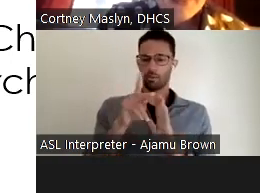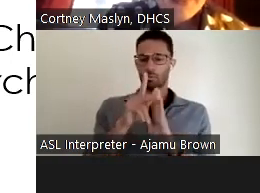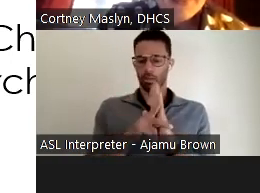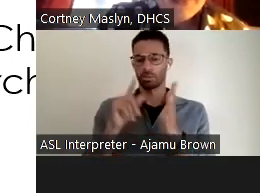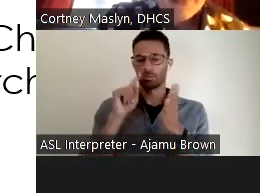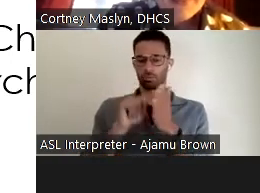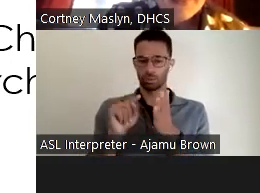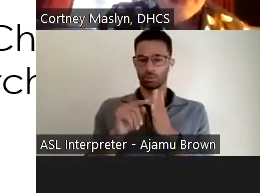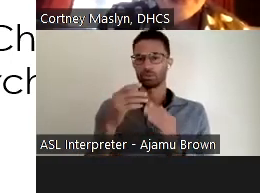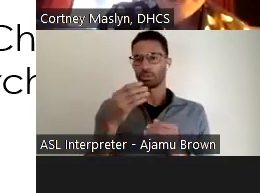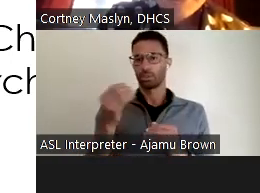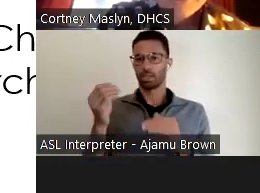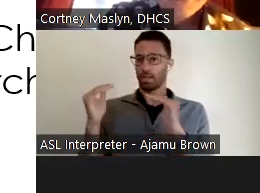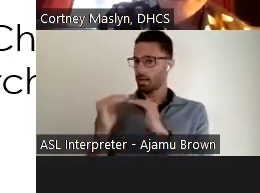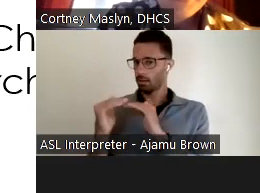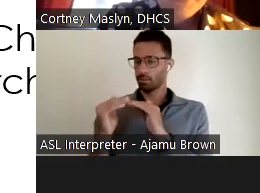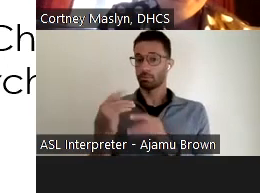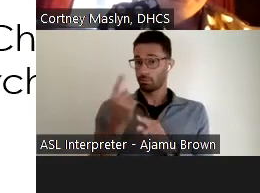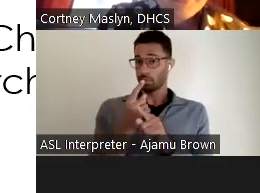and Equity. Have I got that?